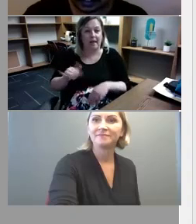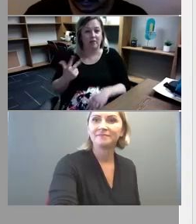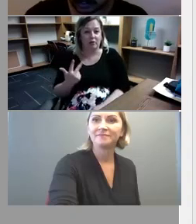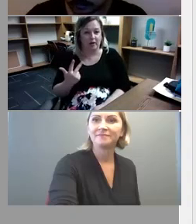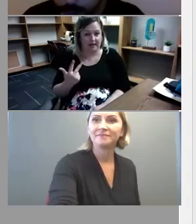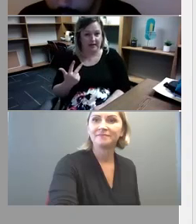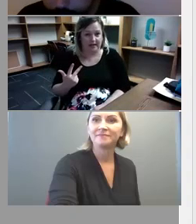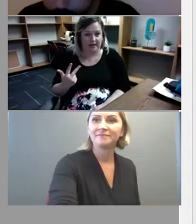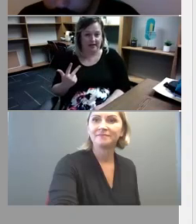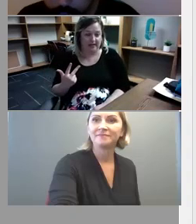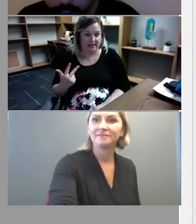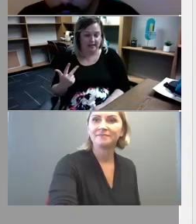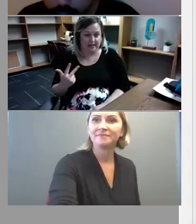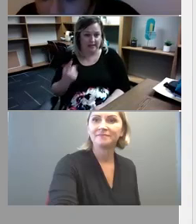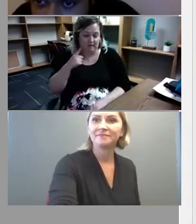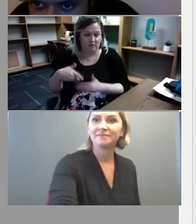C of,